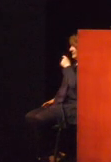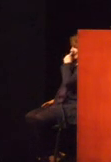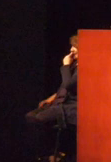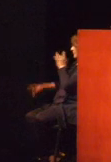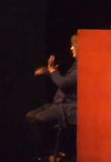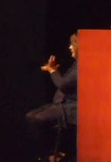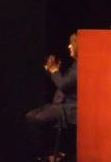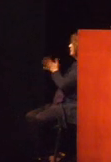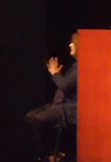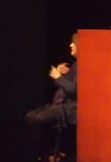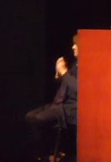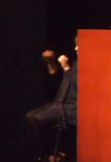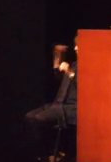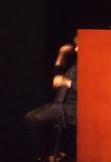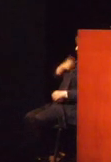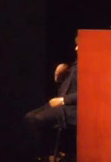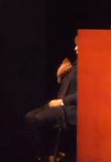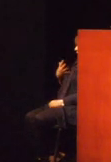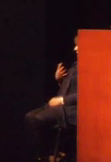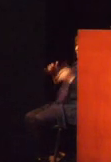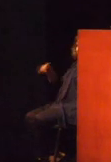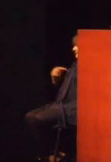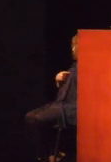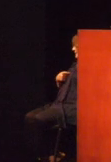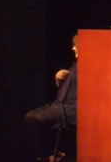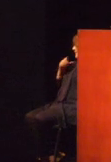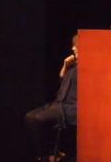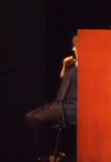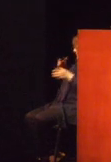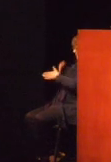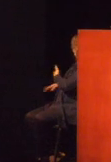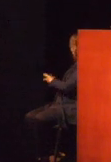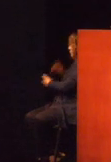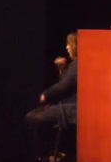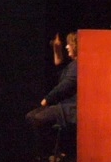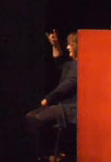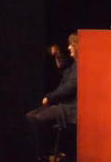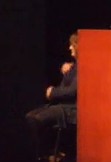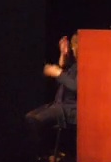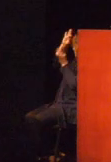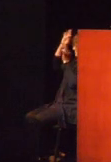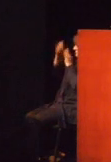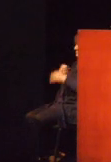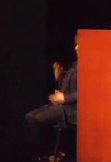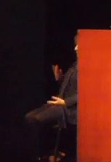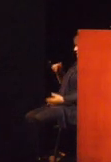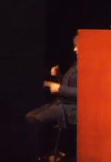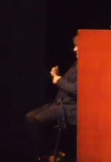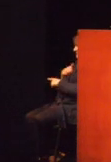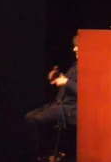no idea that you're white. So this is me for the first 18 years of my life, not knowing that you're white, not knowing that it impacts your